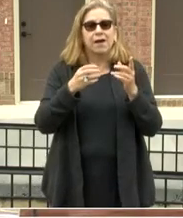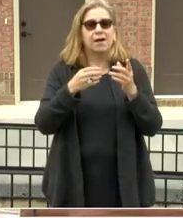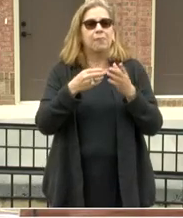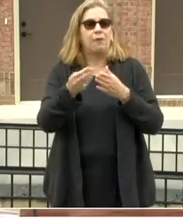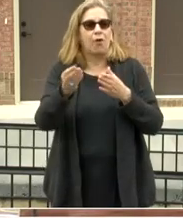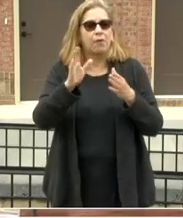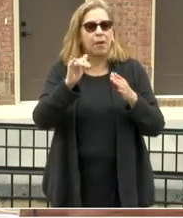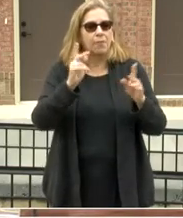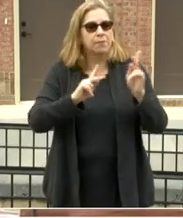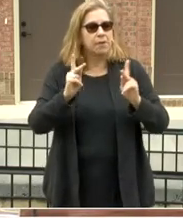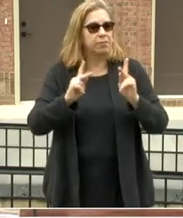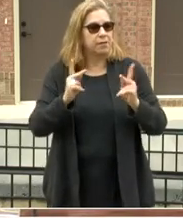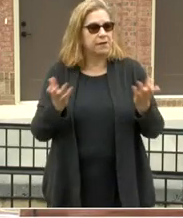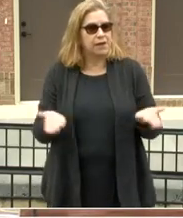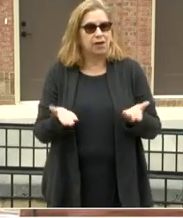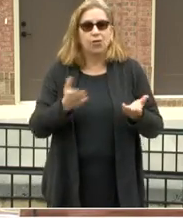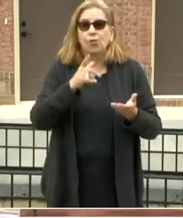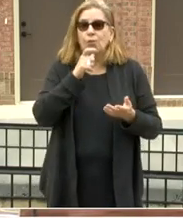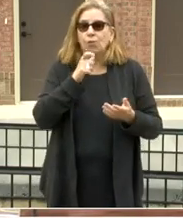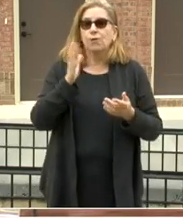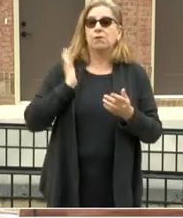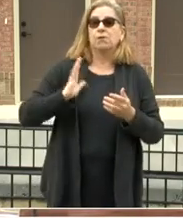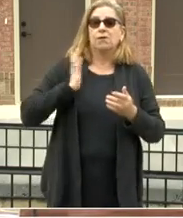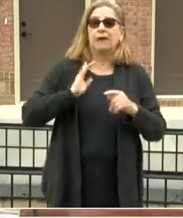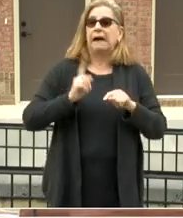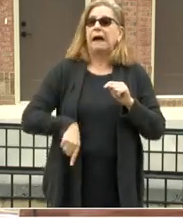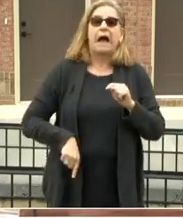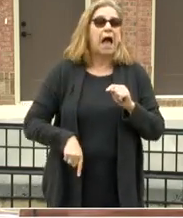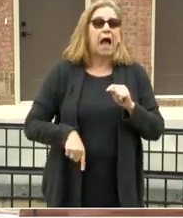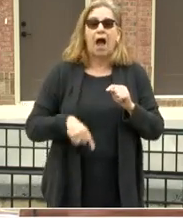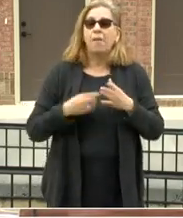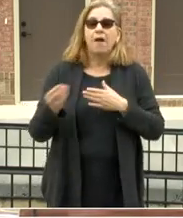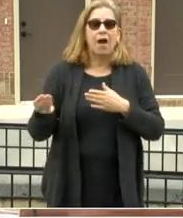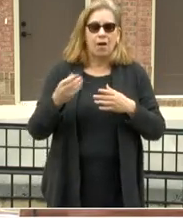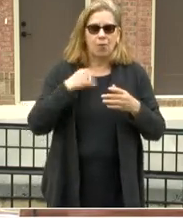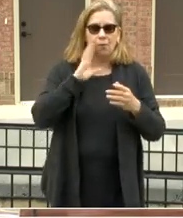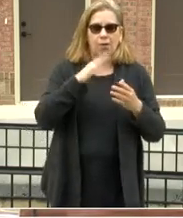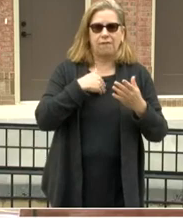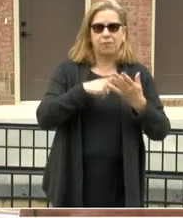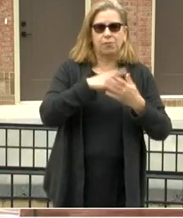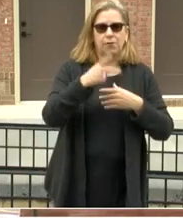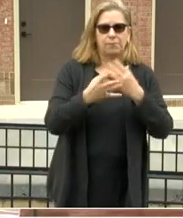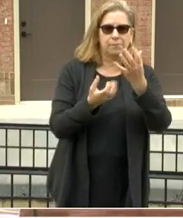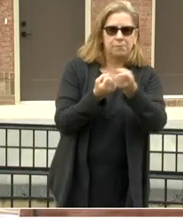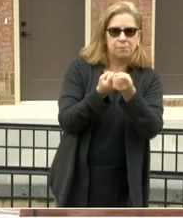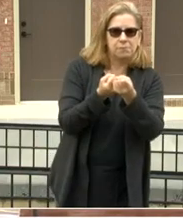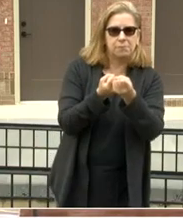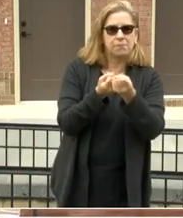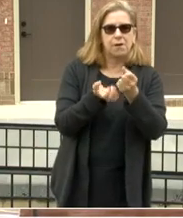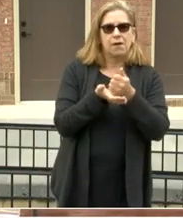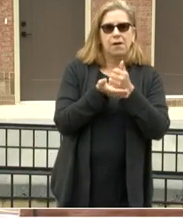acquire townhomes with the rising home prices everywhere gives us particular satisfaction.